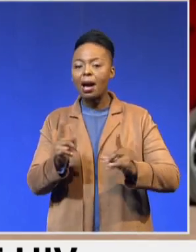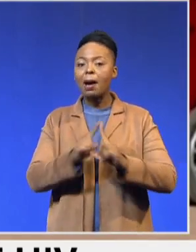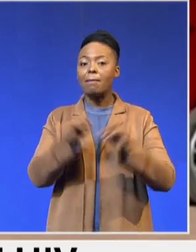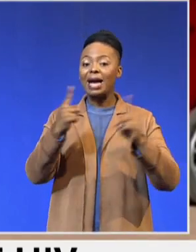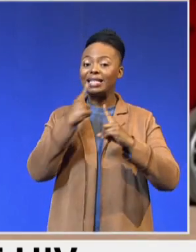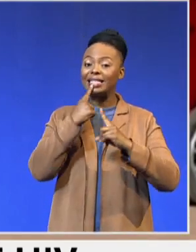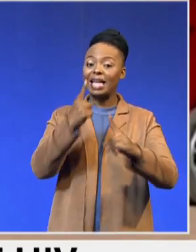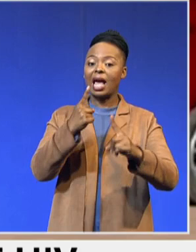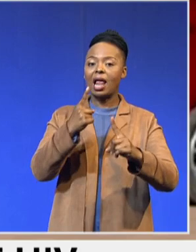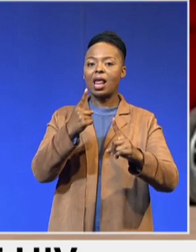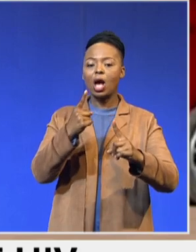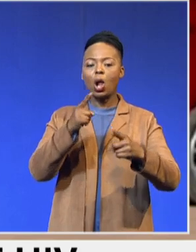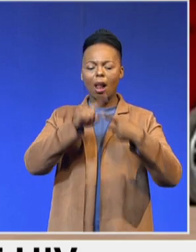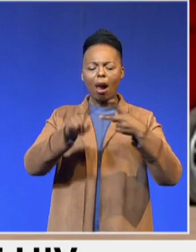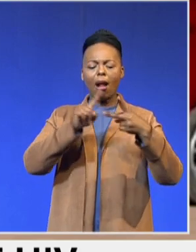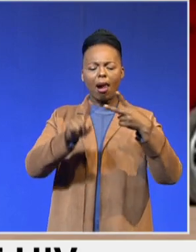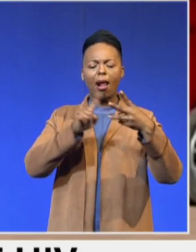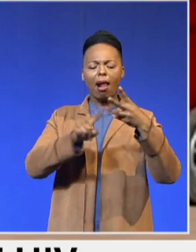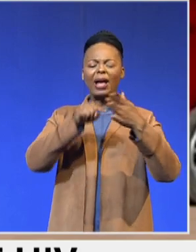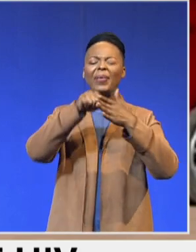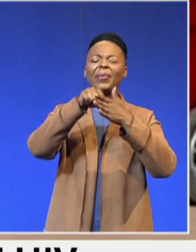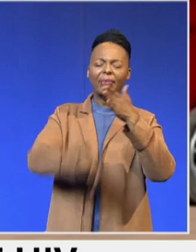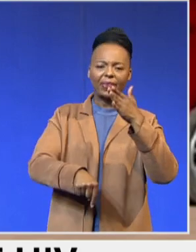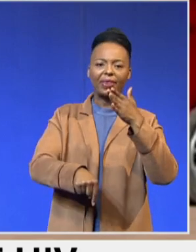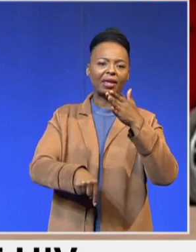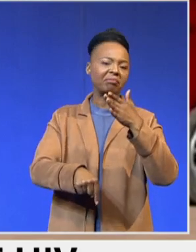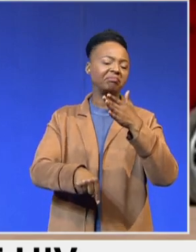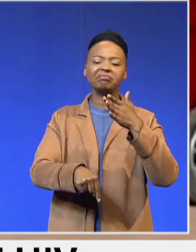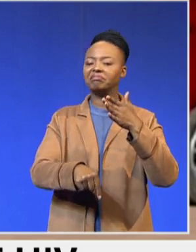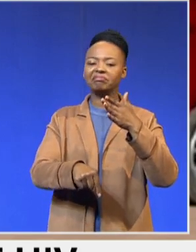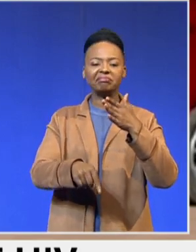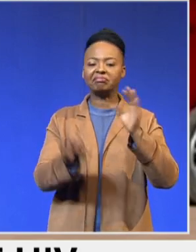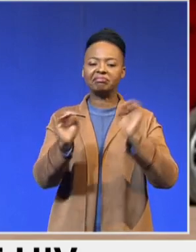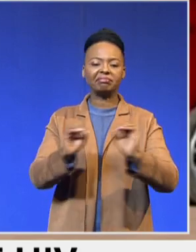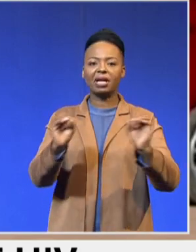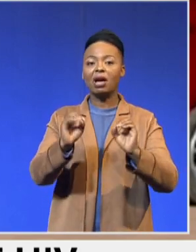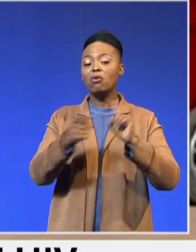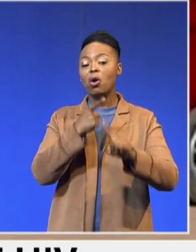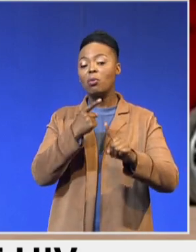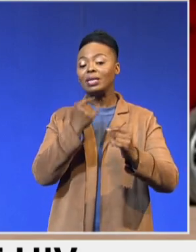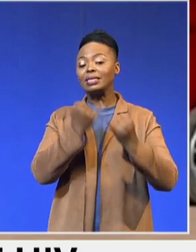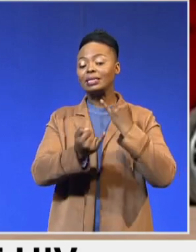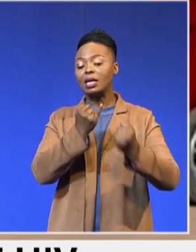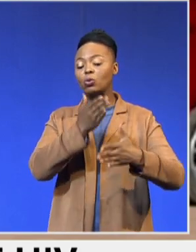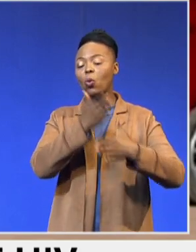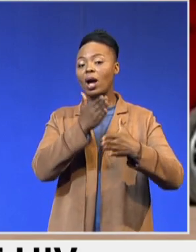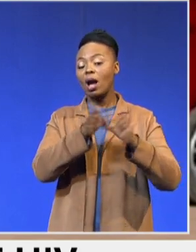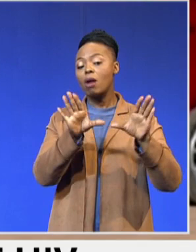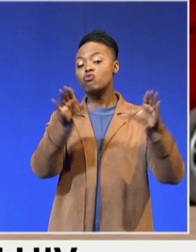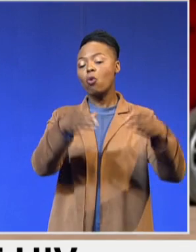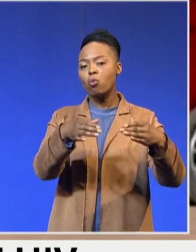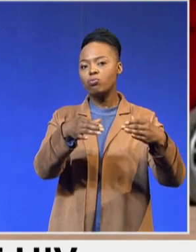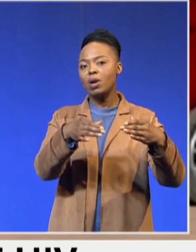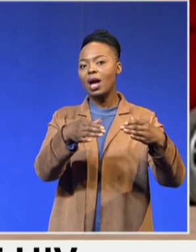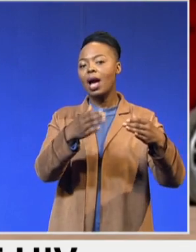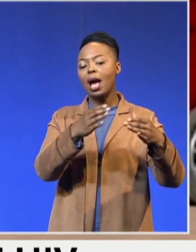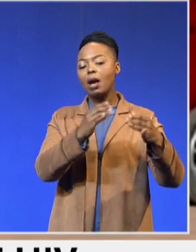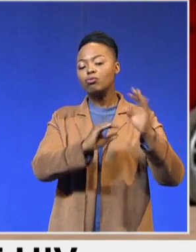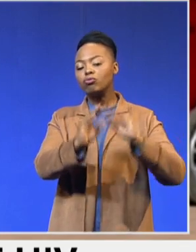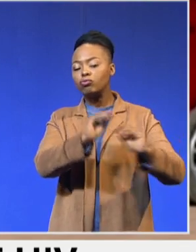you that out of this number of sex workers that were spoken to,